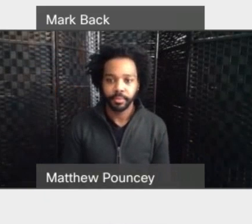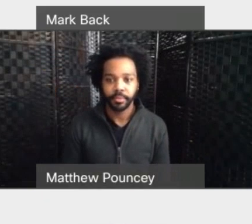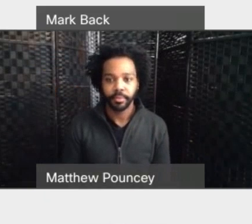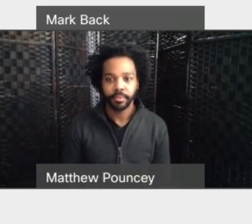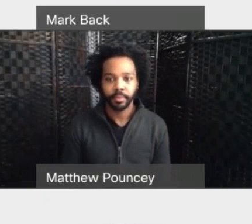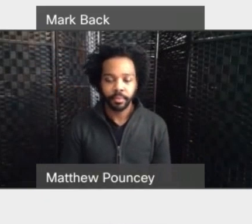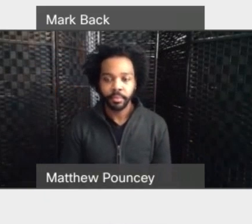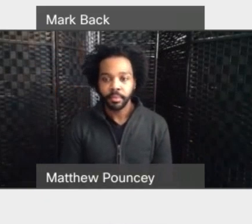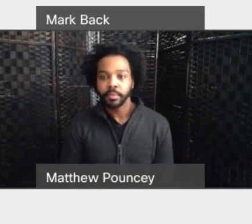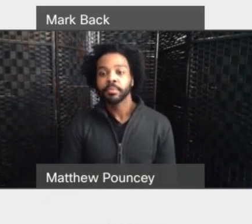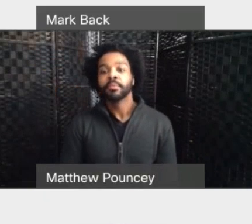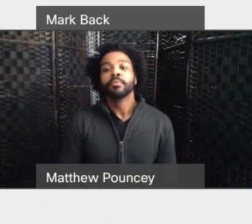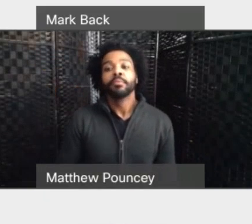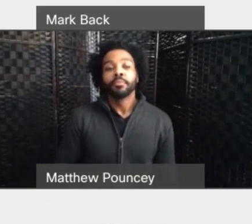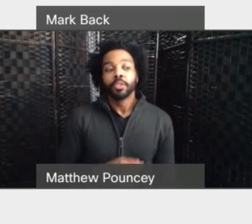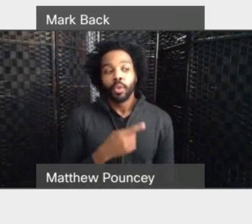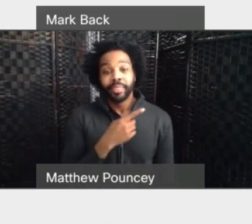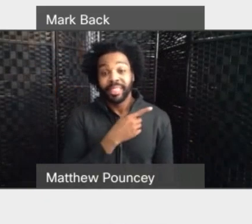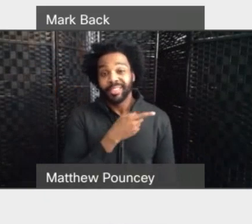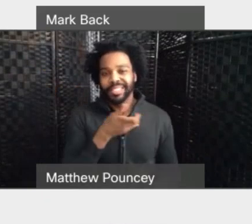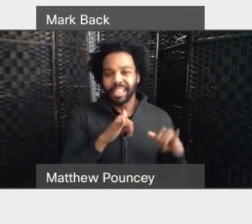so they are still working out exactly